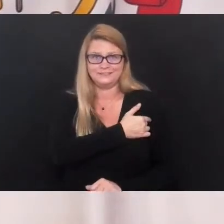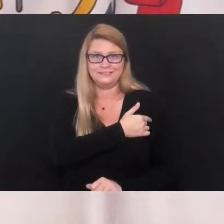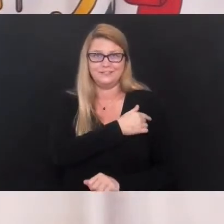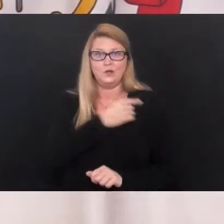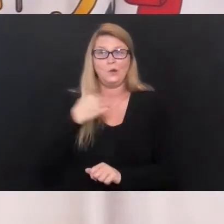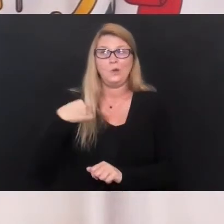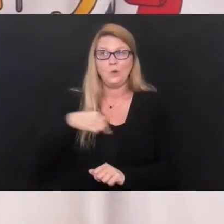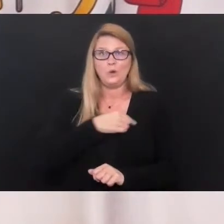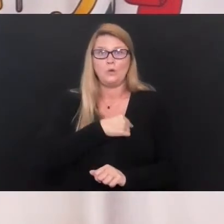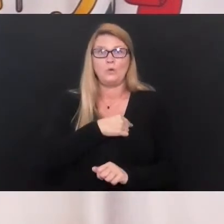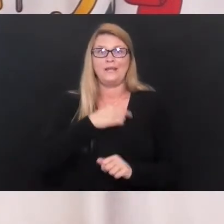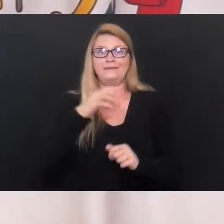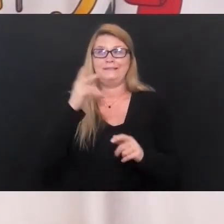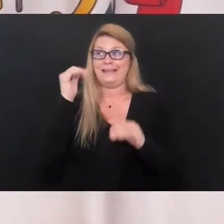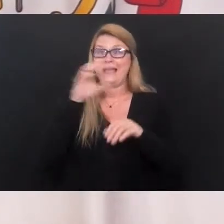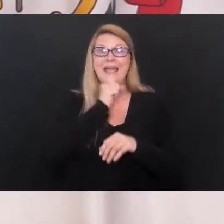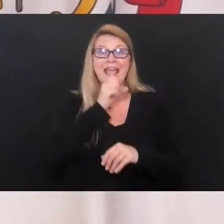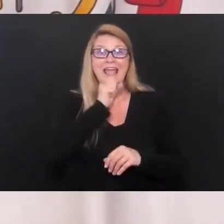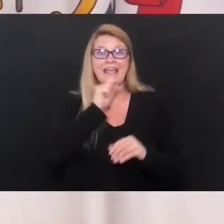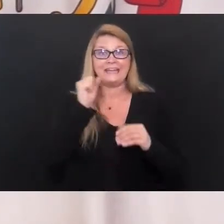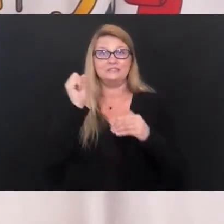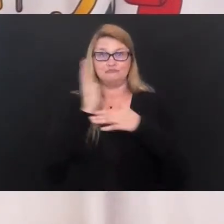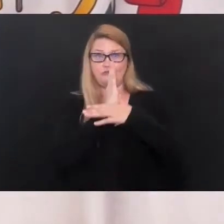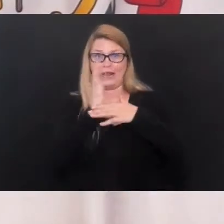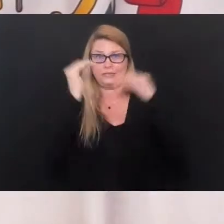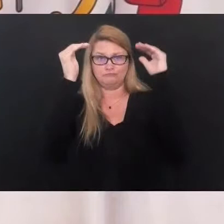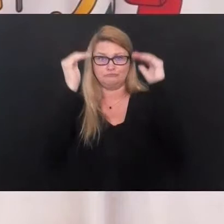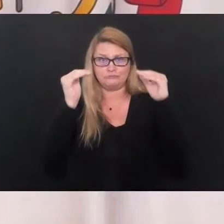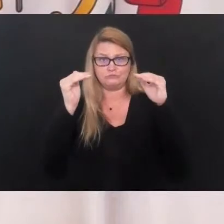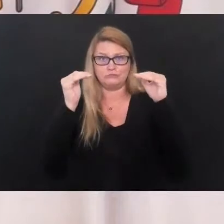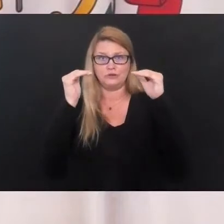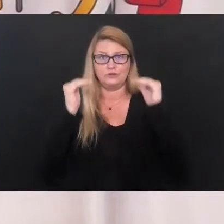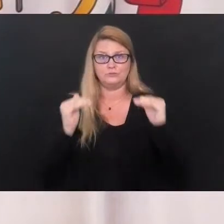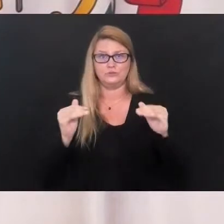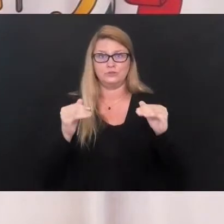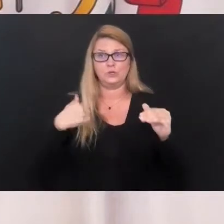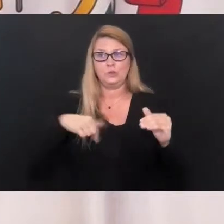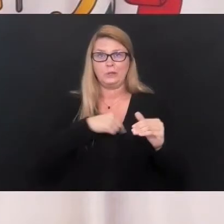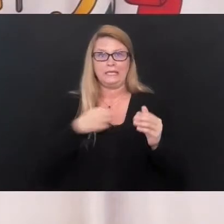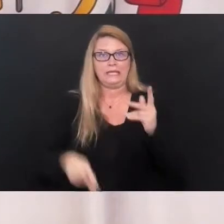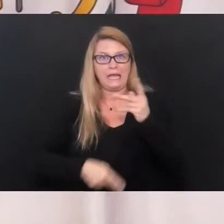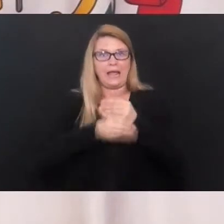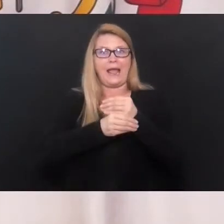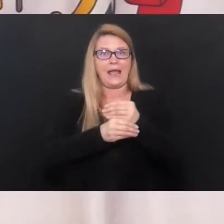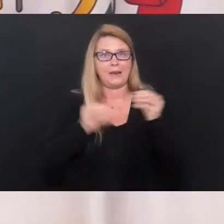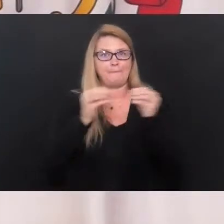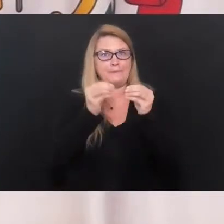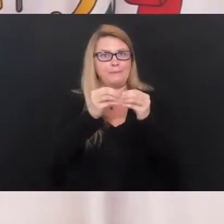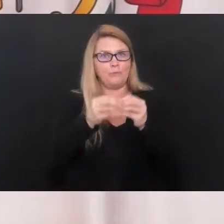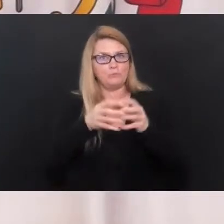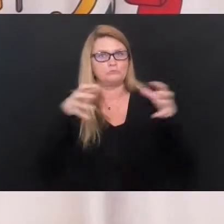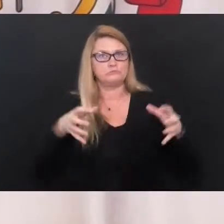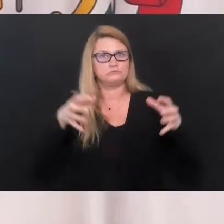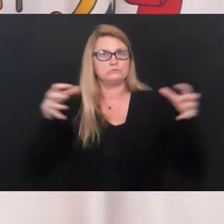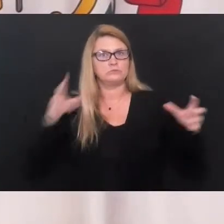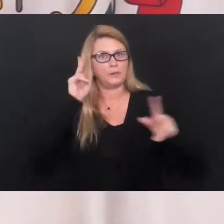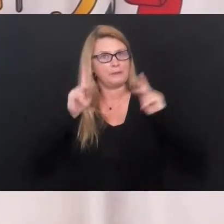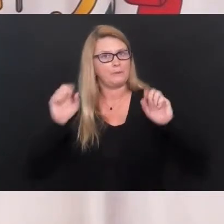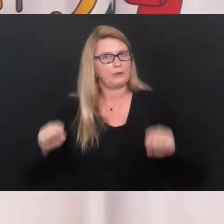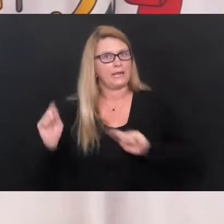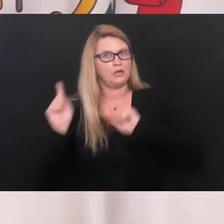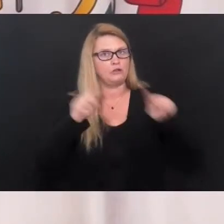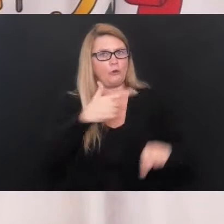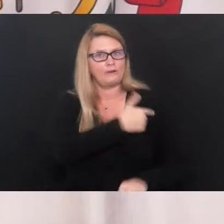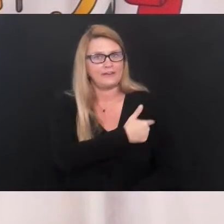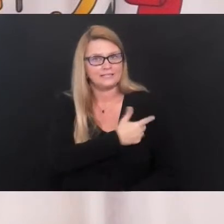keep pulling the age down and we keep expanding those that are eligible, absolutely, please go get